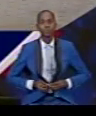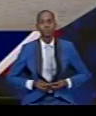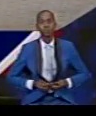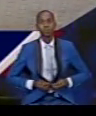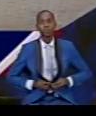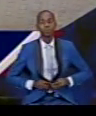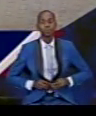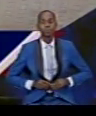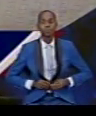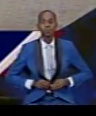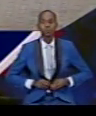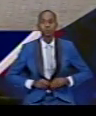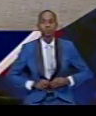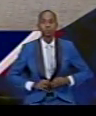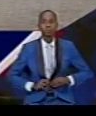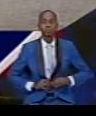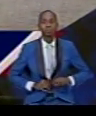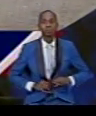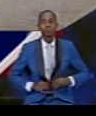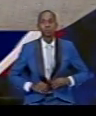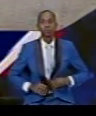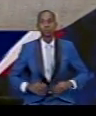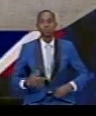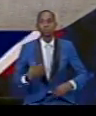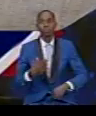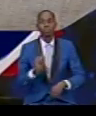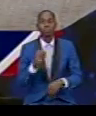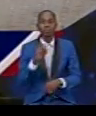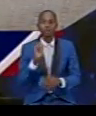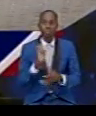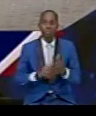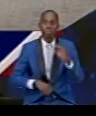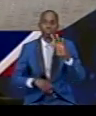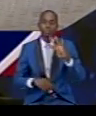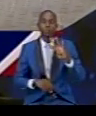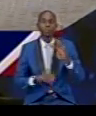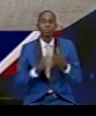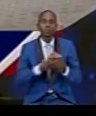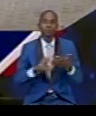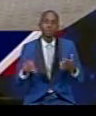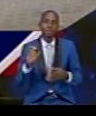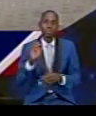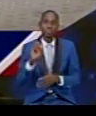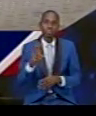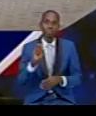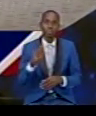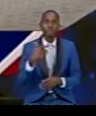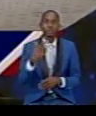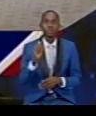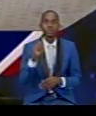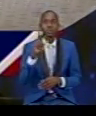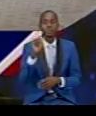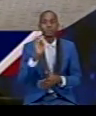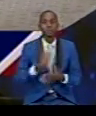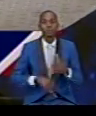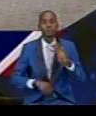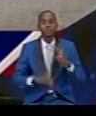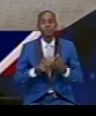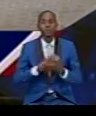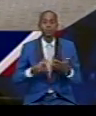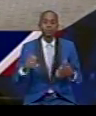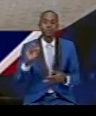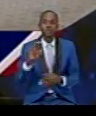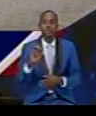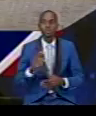from verse 12 Galatians chapter 4 reading from verse 12 brethren